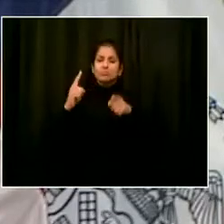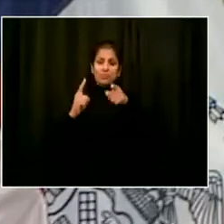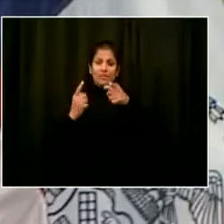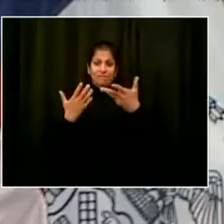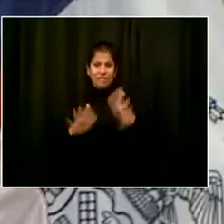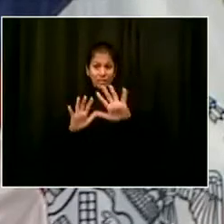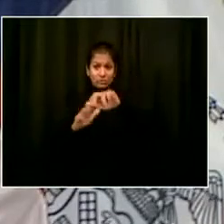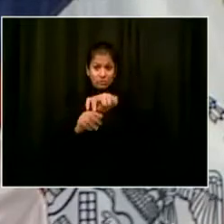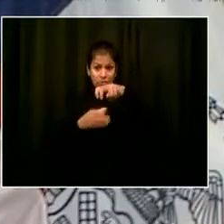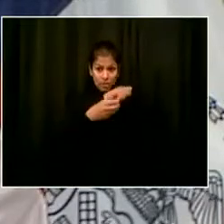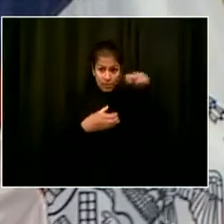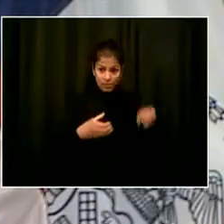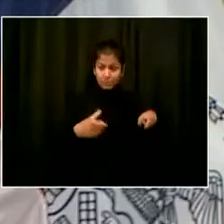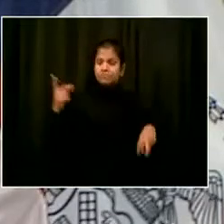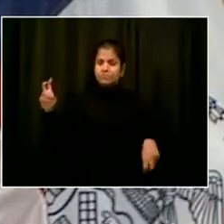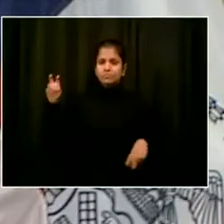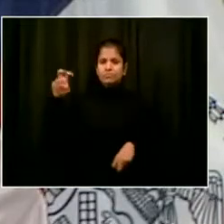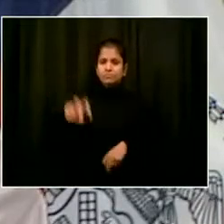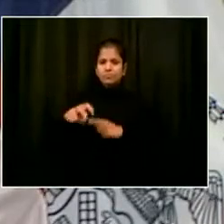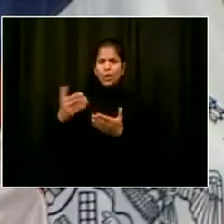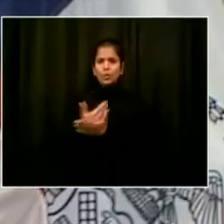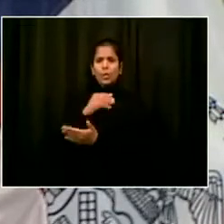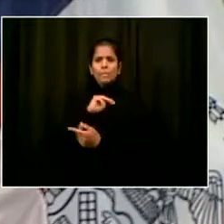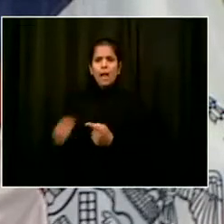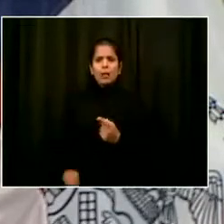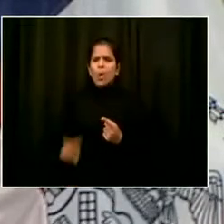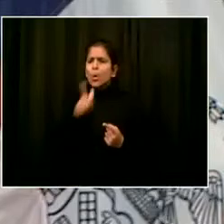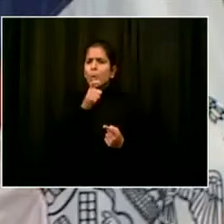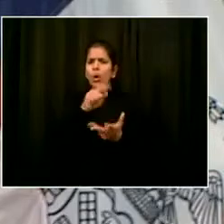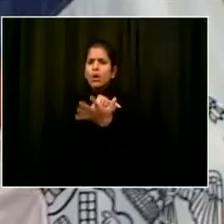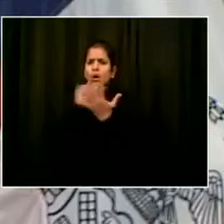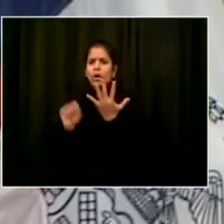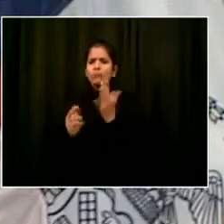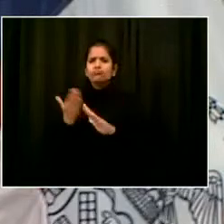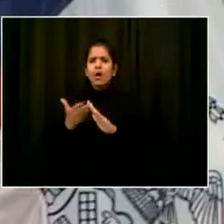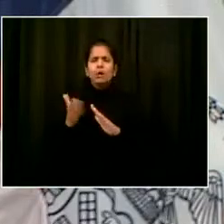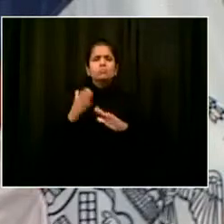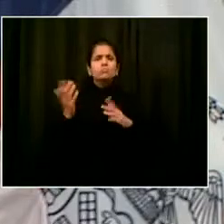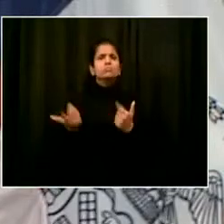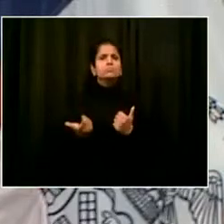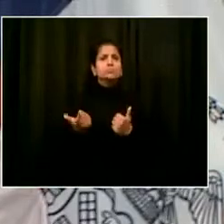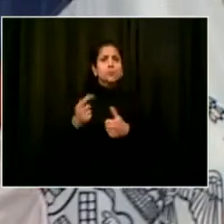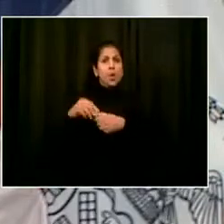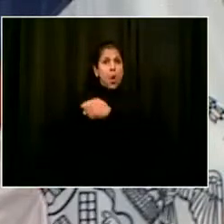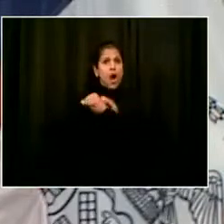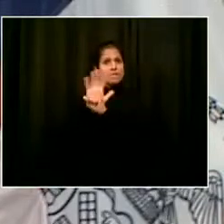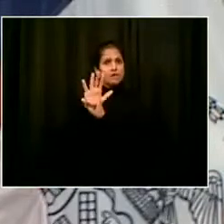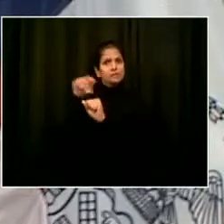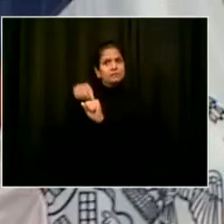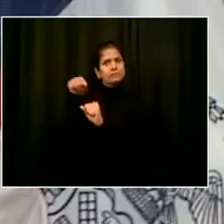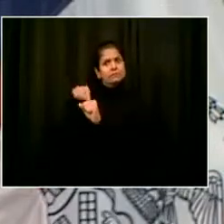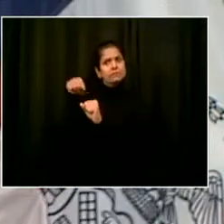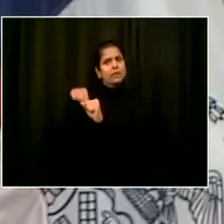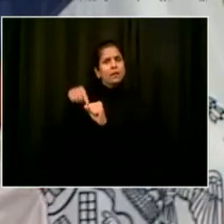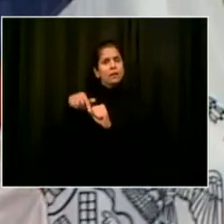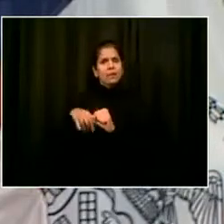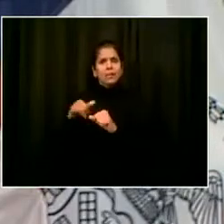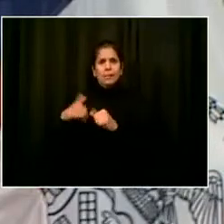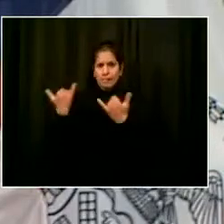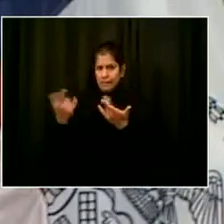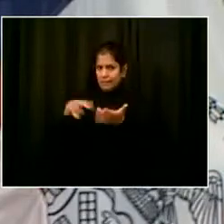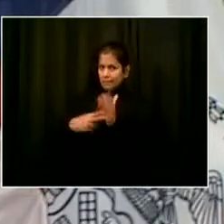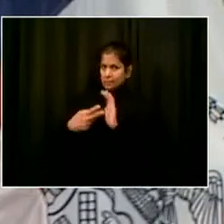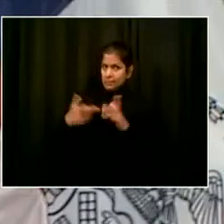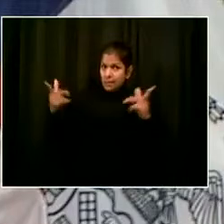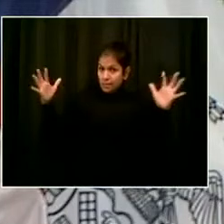Gatherings during the holidays but over the weekend one of the candidates Eric Adams held two inperson fundraisers his campaign you know says all